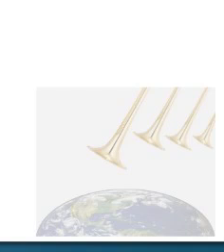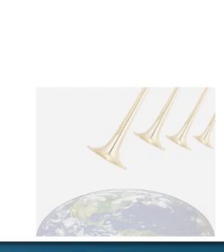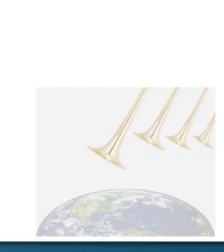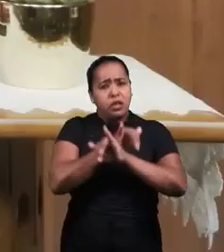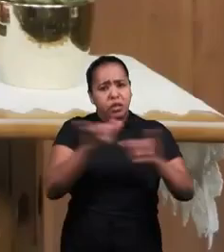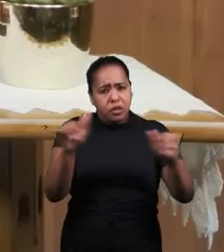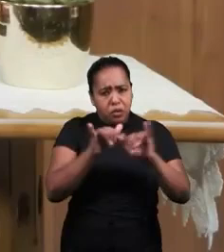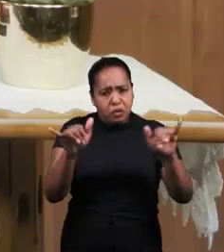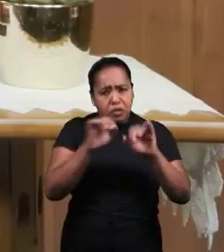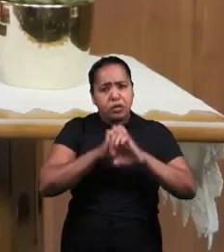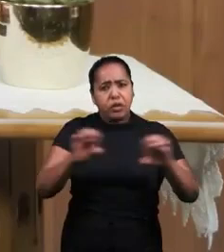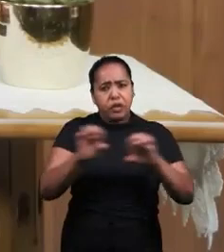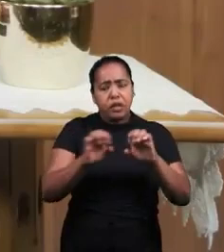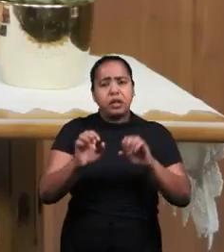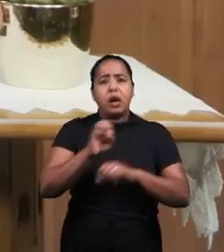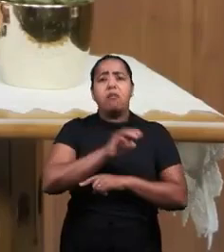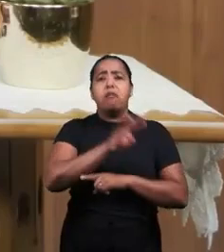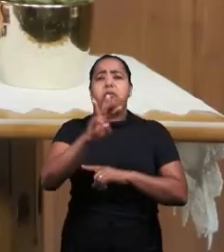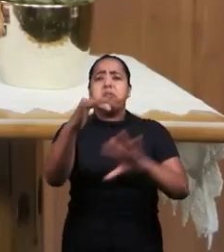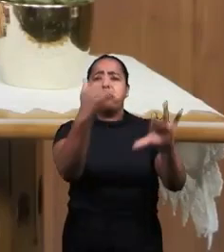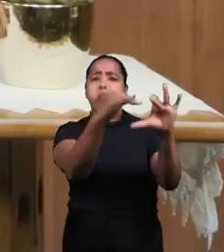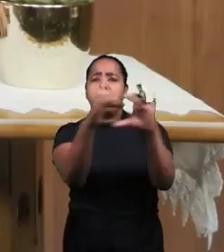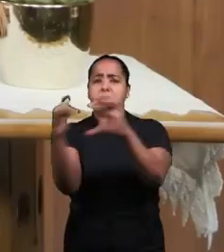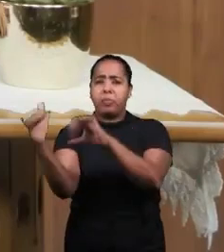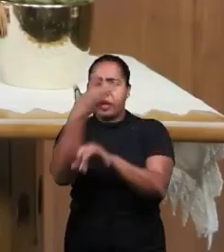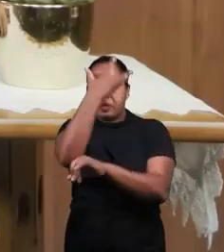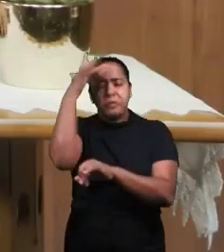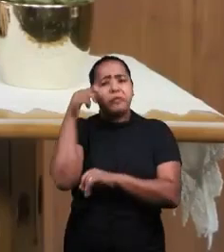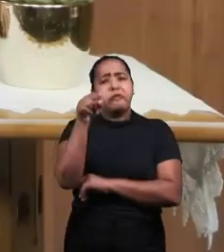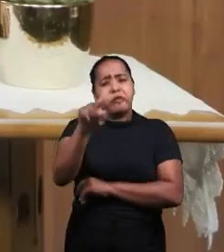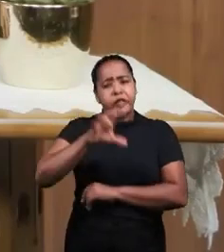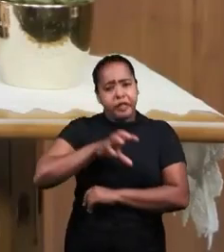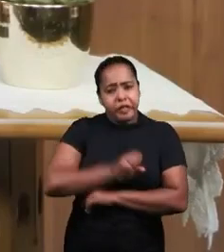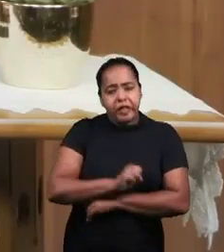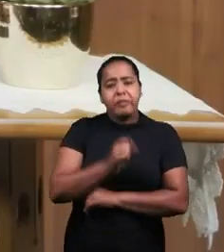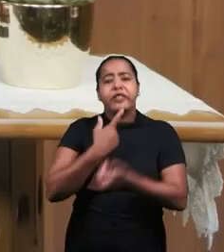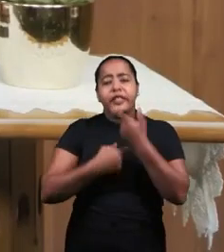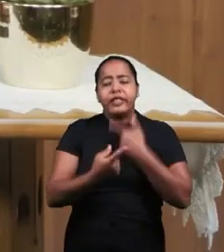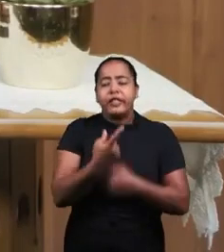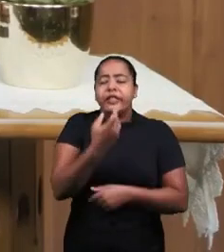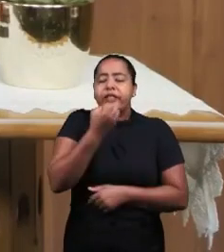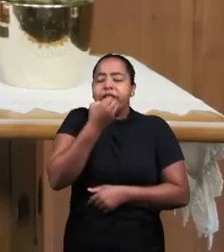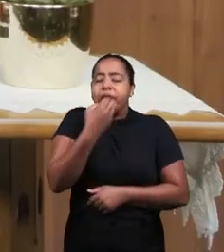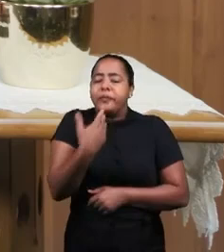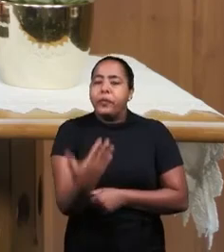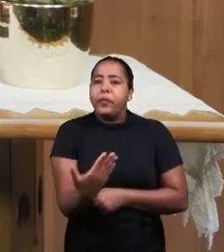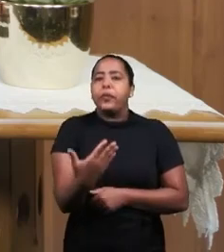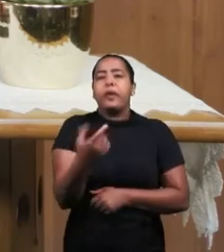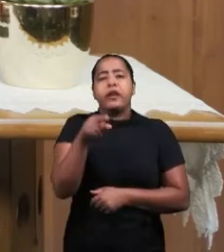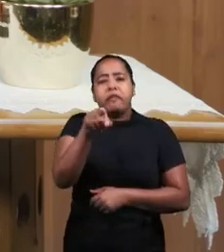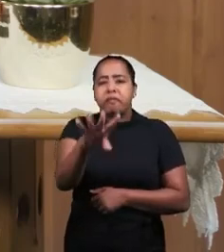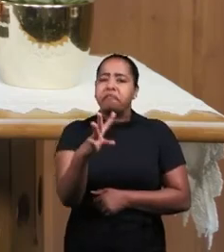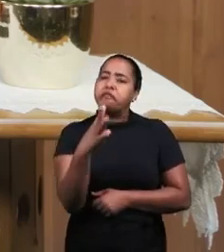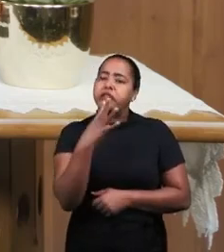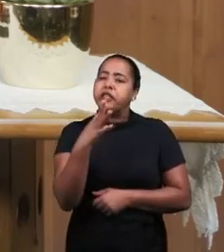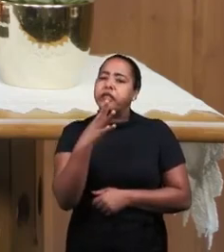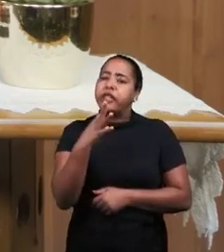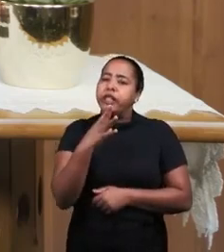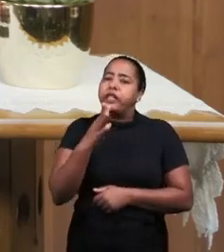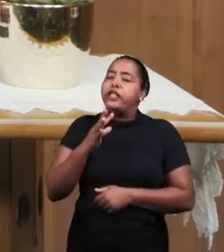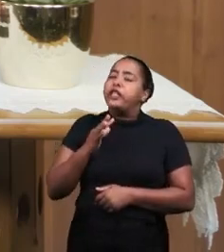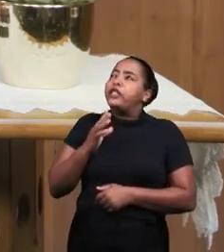of evangelization in your hands, or you can send a link to the people that you love, people who you want the best for,